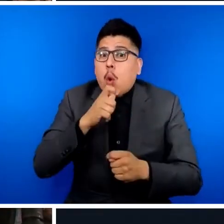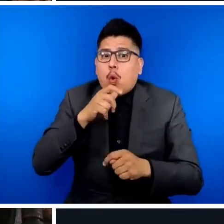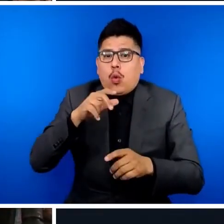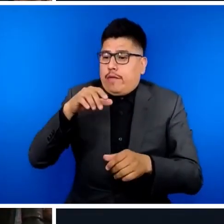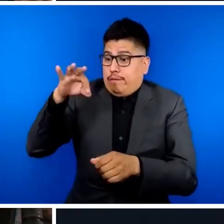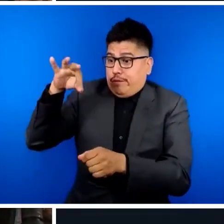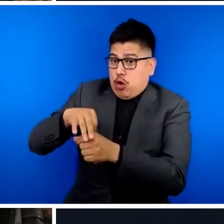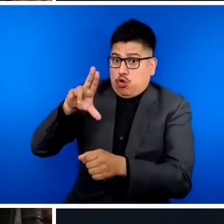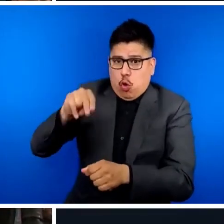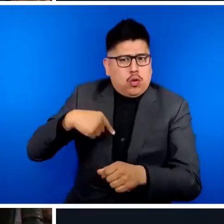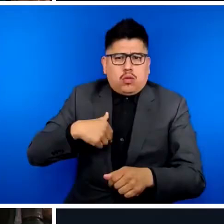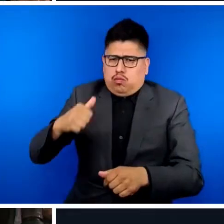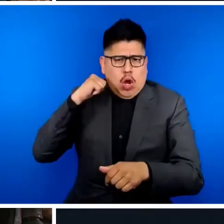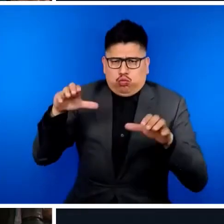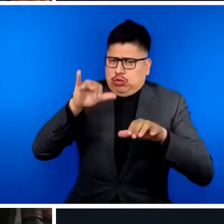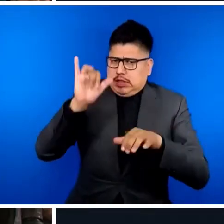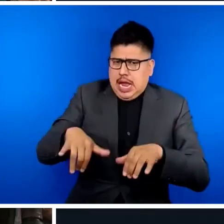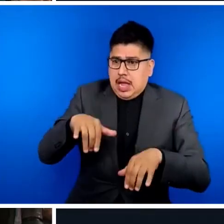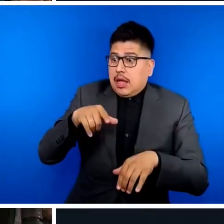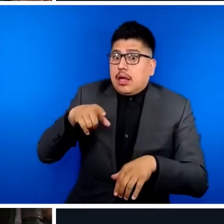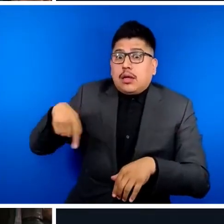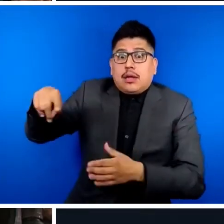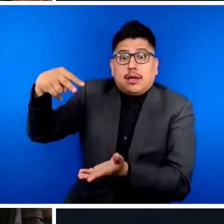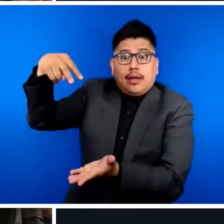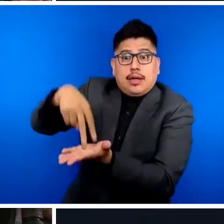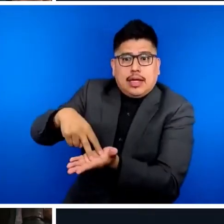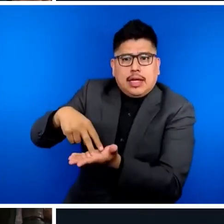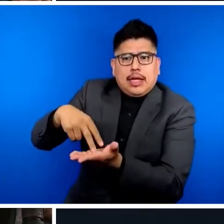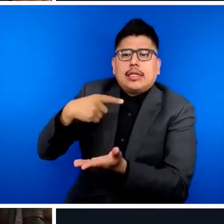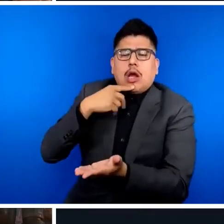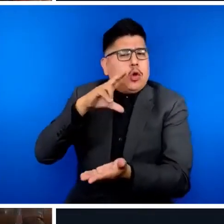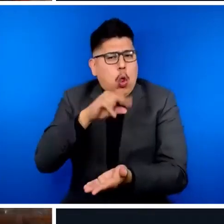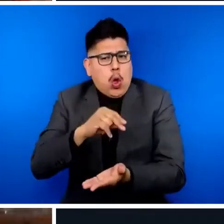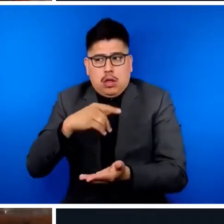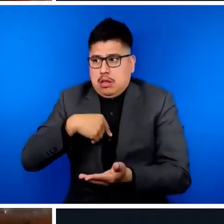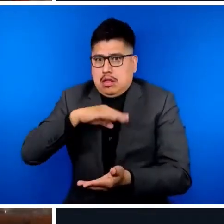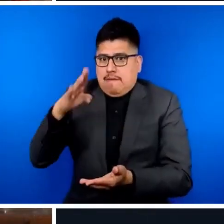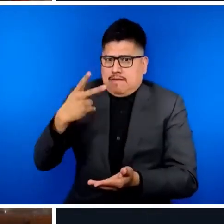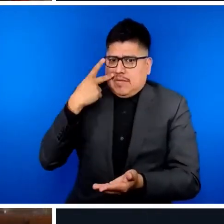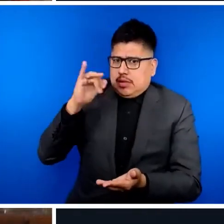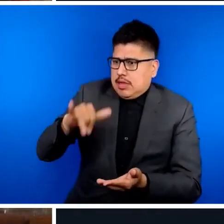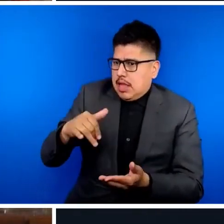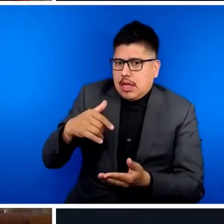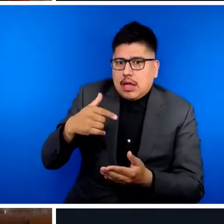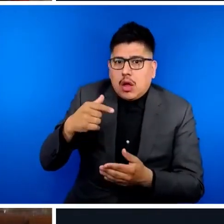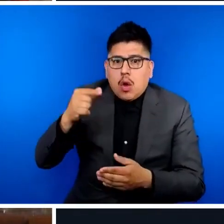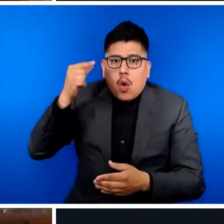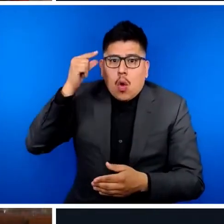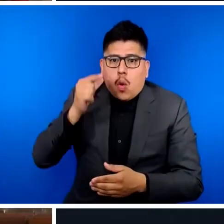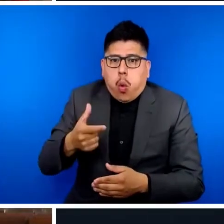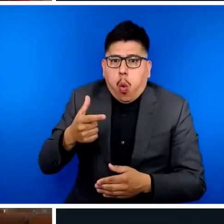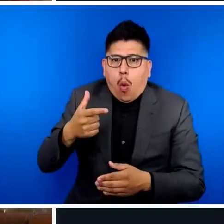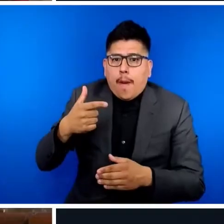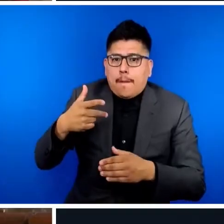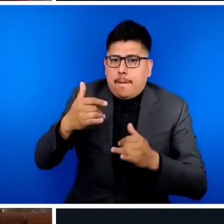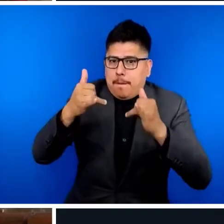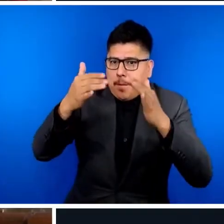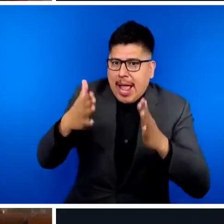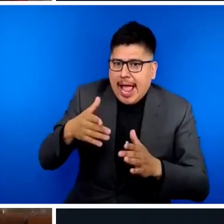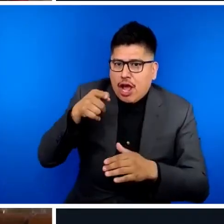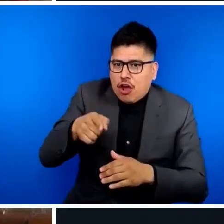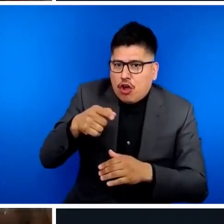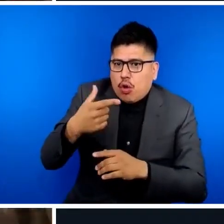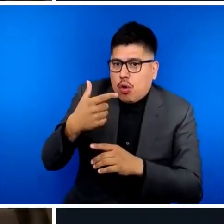they stood there, and they weren't about to say no, because I've never seen a goaltender play as well as goalie Connor Hellebuck.